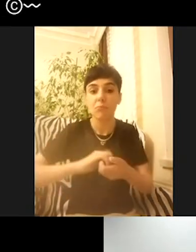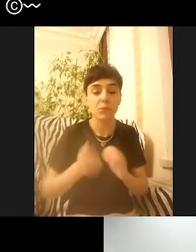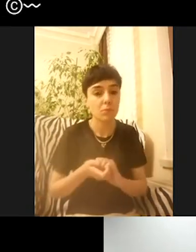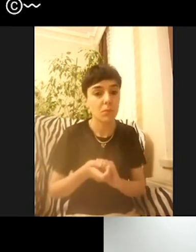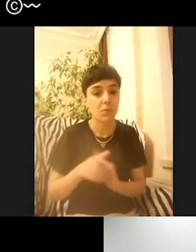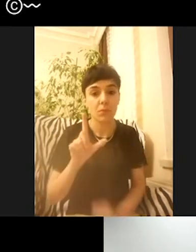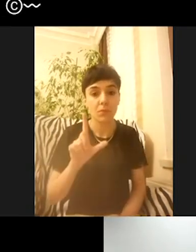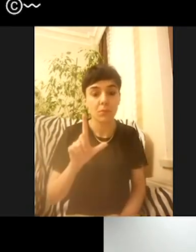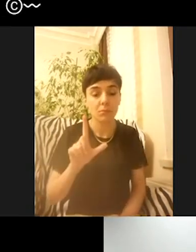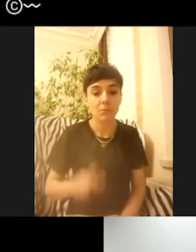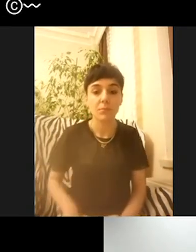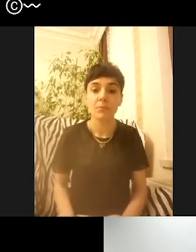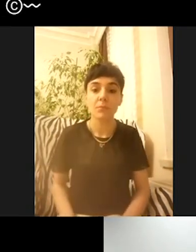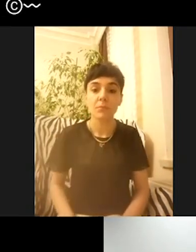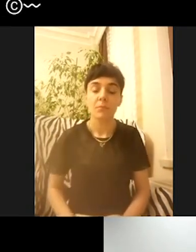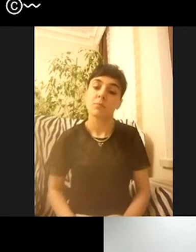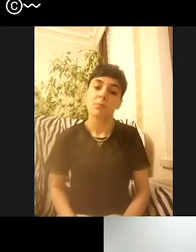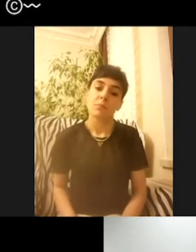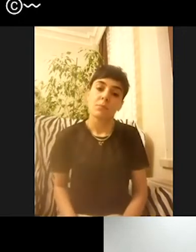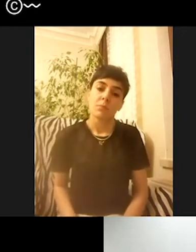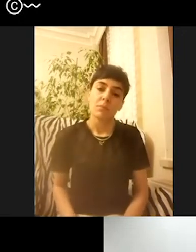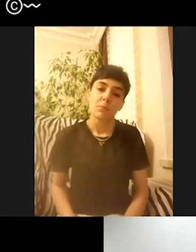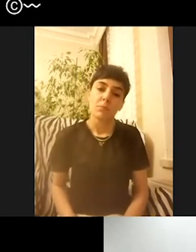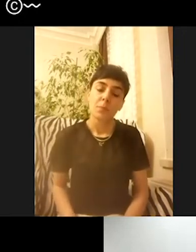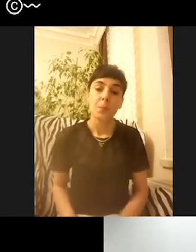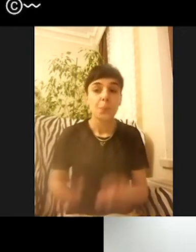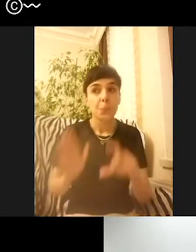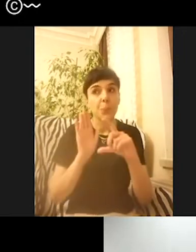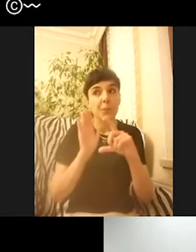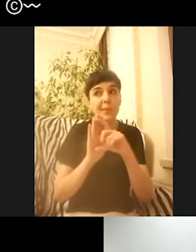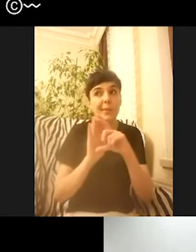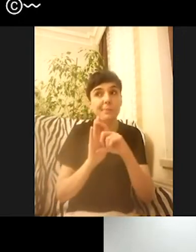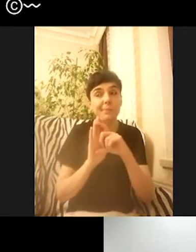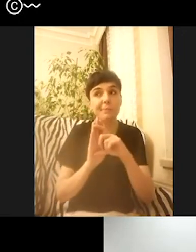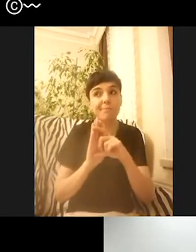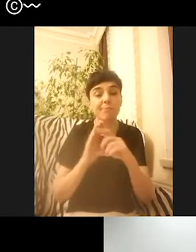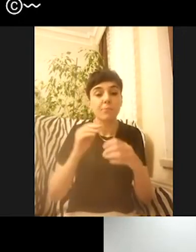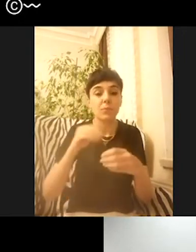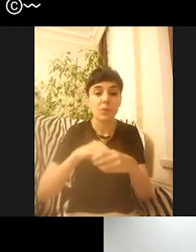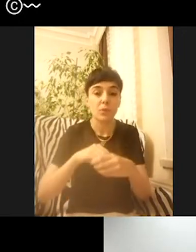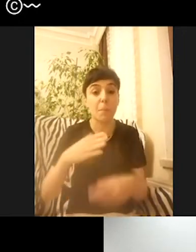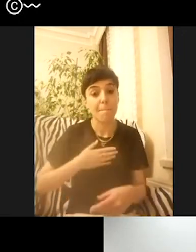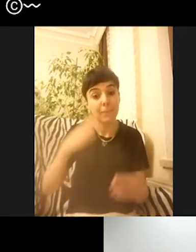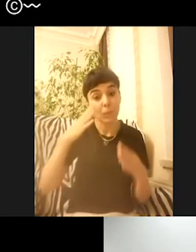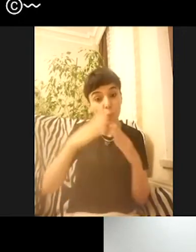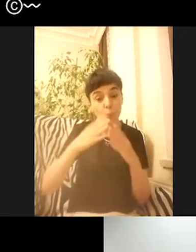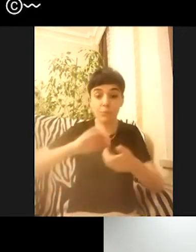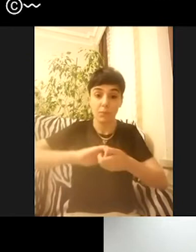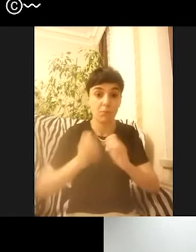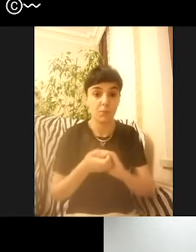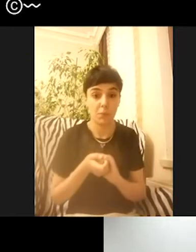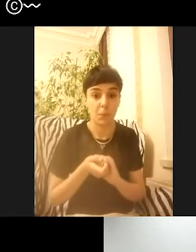you travel to Netherlands, how much of a hustle a Turkish queer activist have to go through